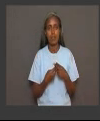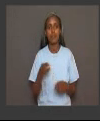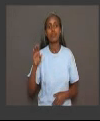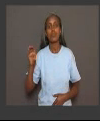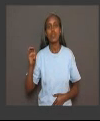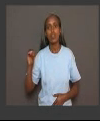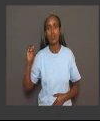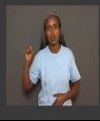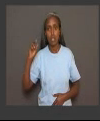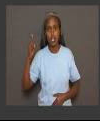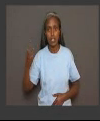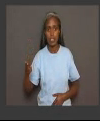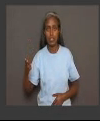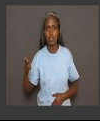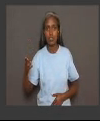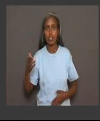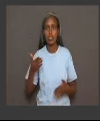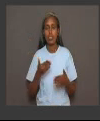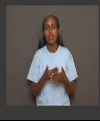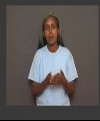times cosine h